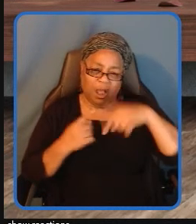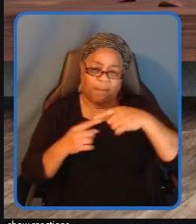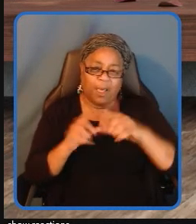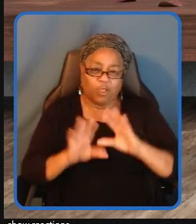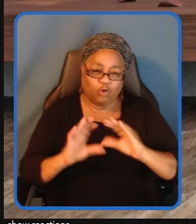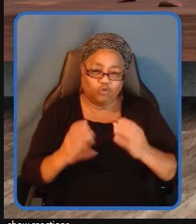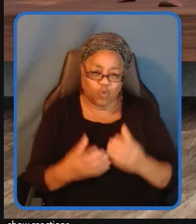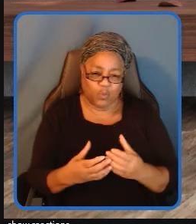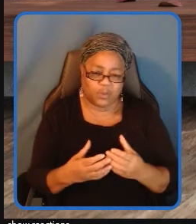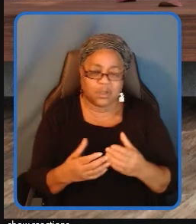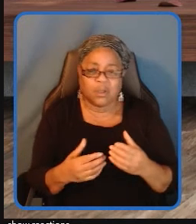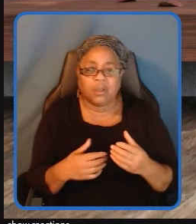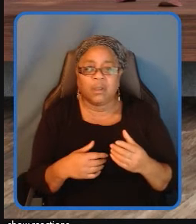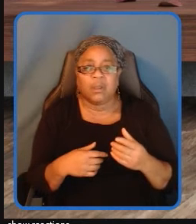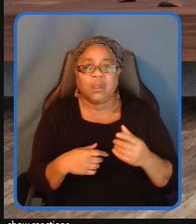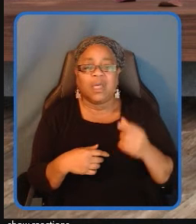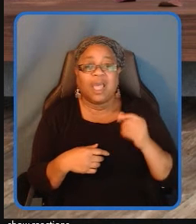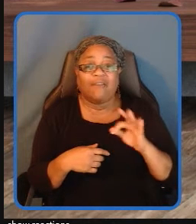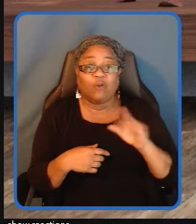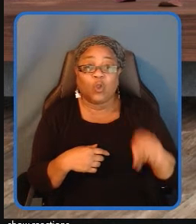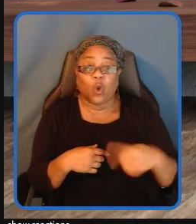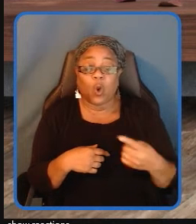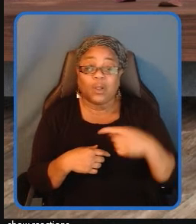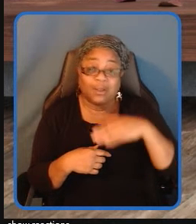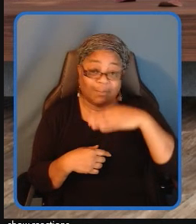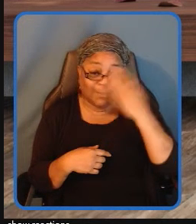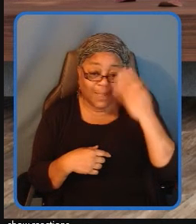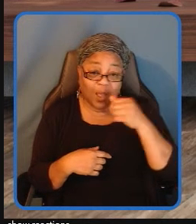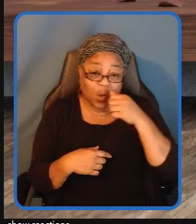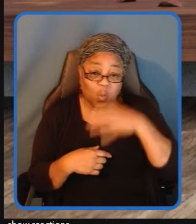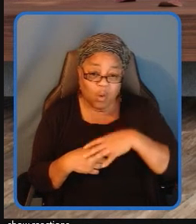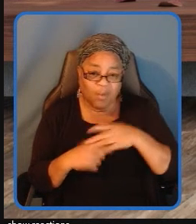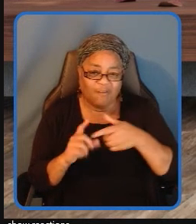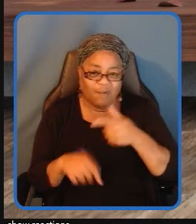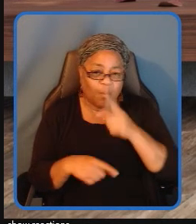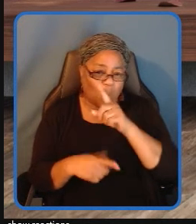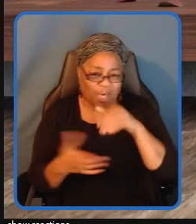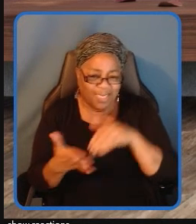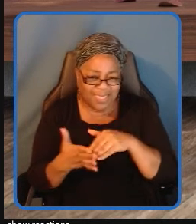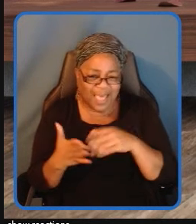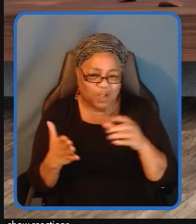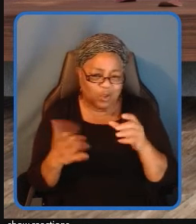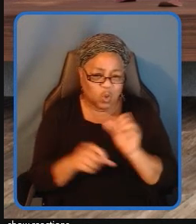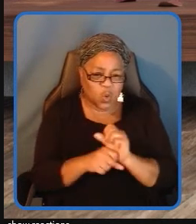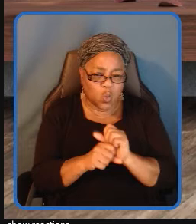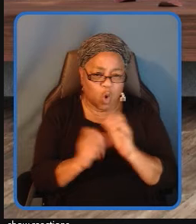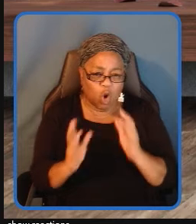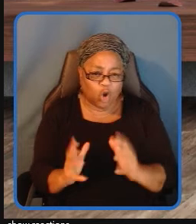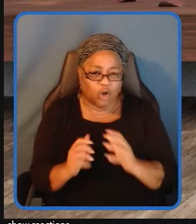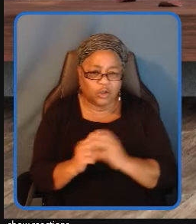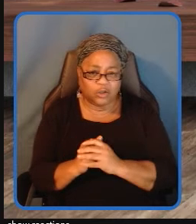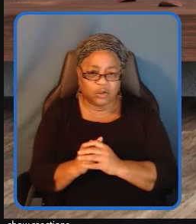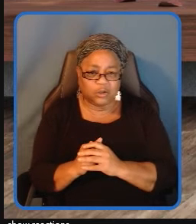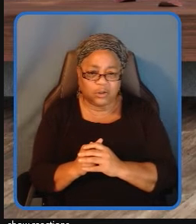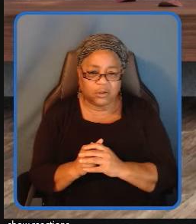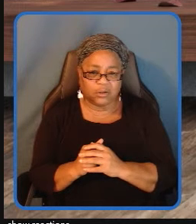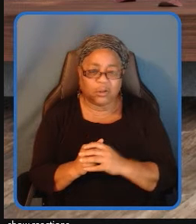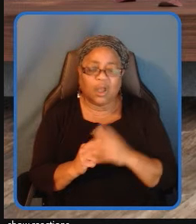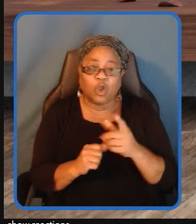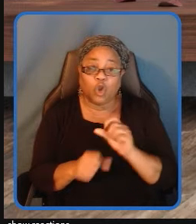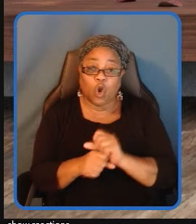example, if you're the only Black woman out of 1,000 workers, your work clause still talks